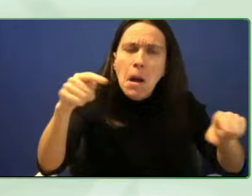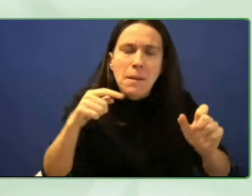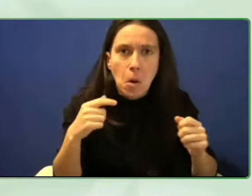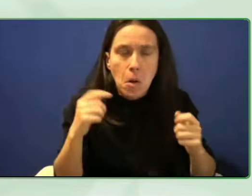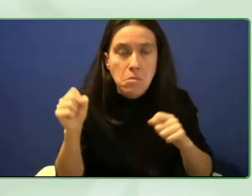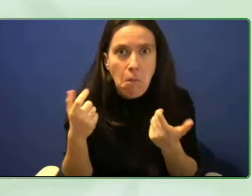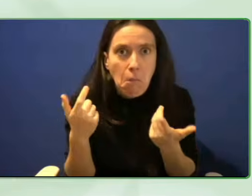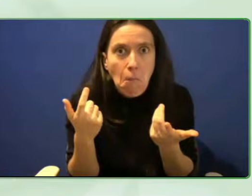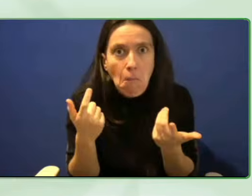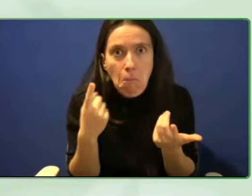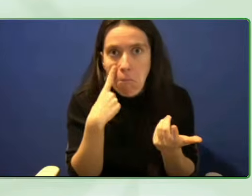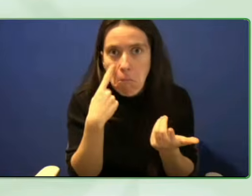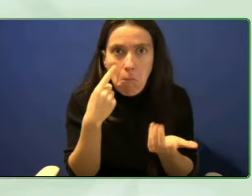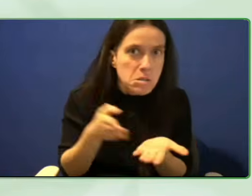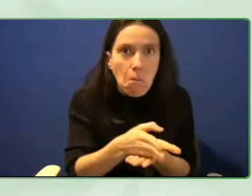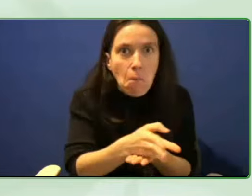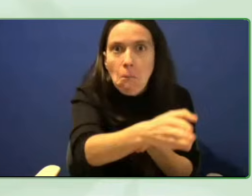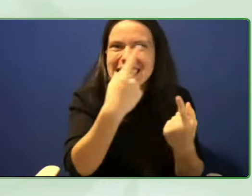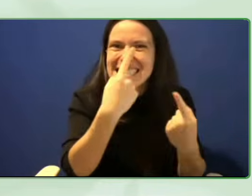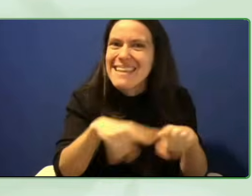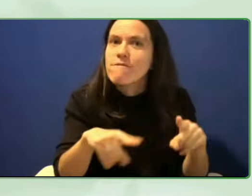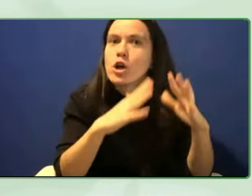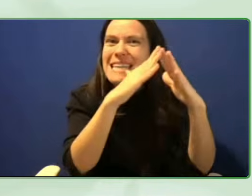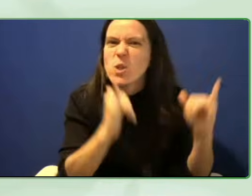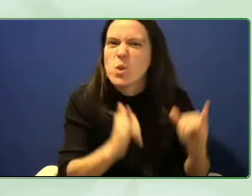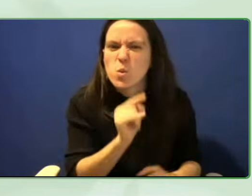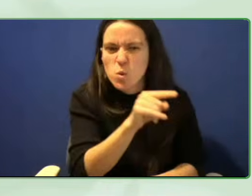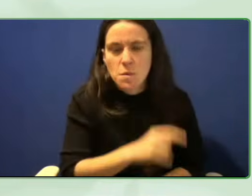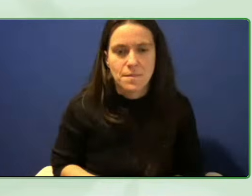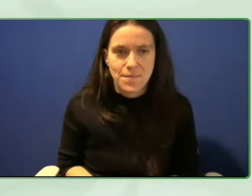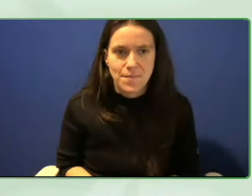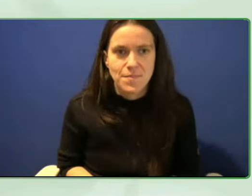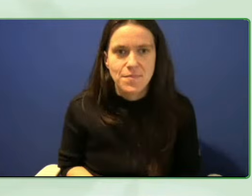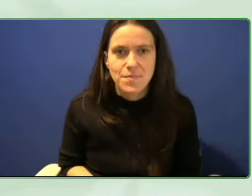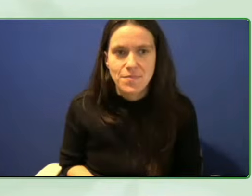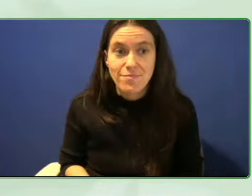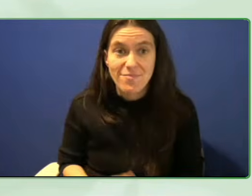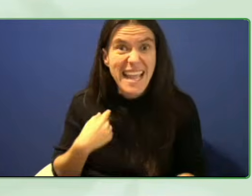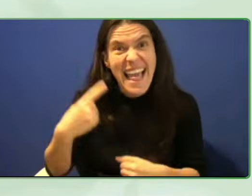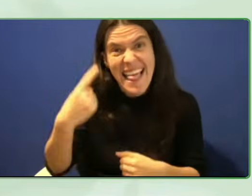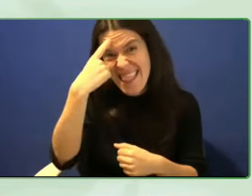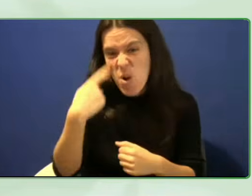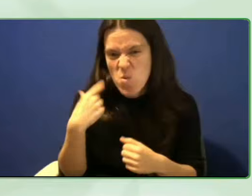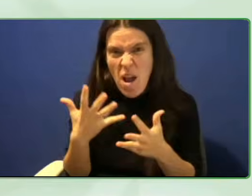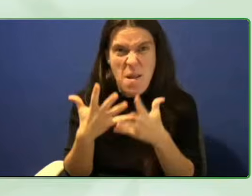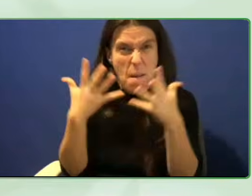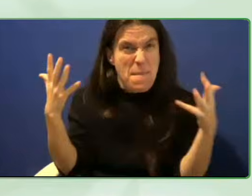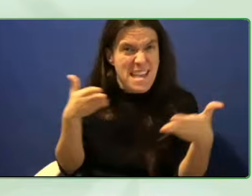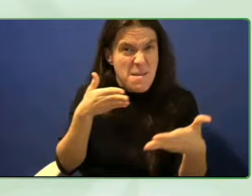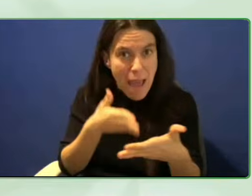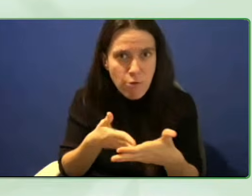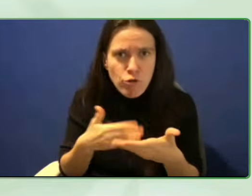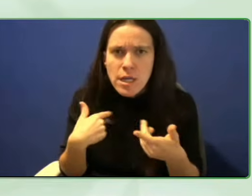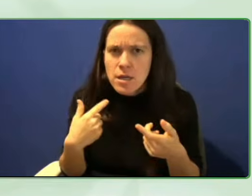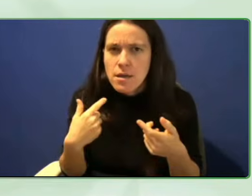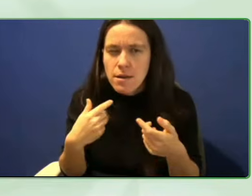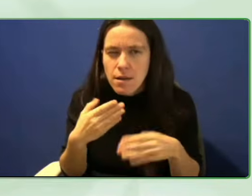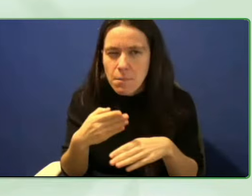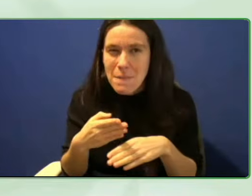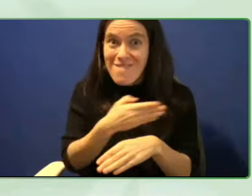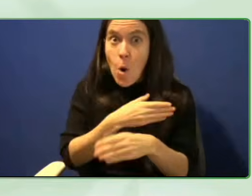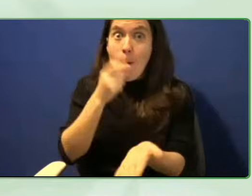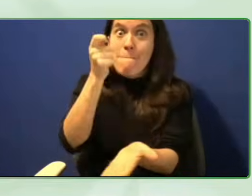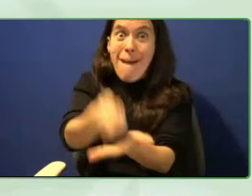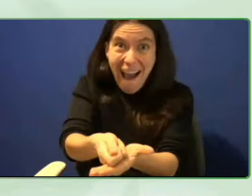in other institutions as well. Yeah. I think one of the big barriers is actually getting to try stuff before you buy it. We know